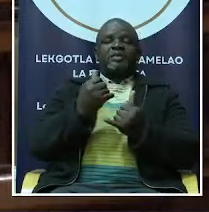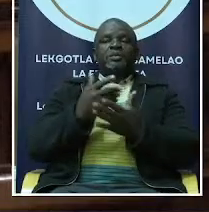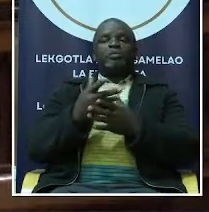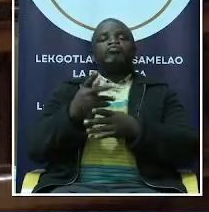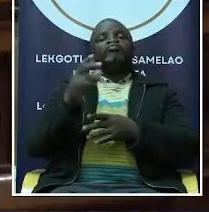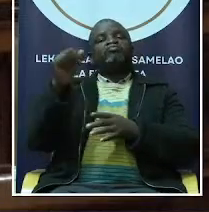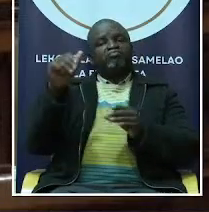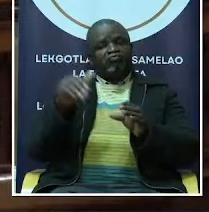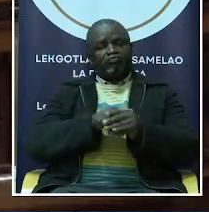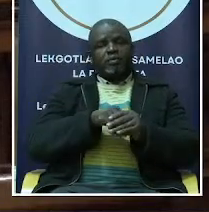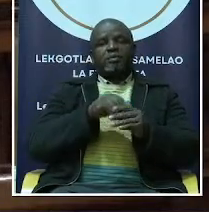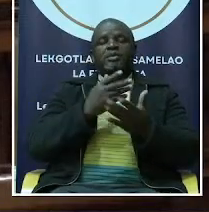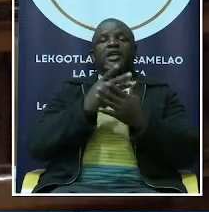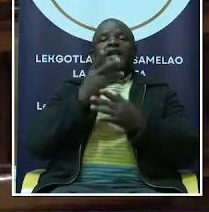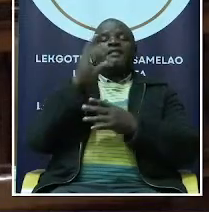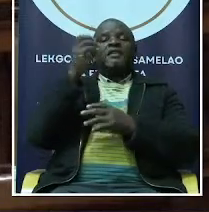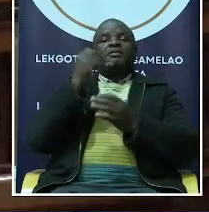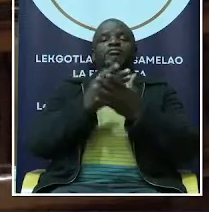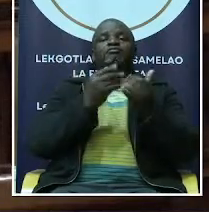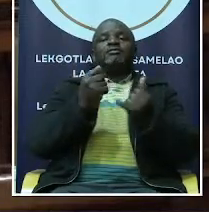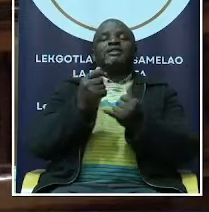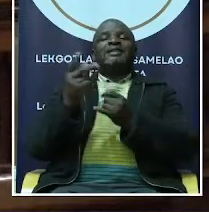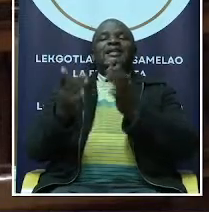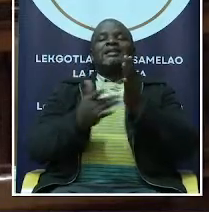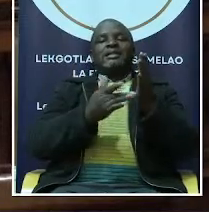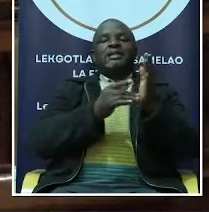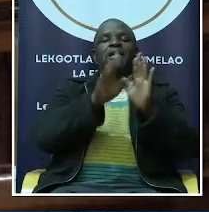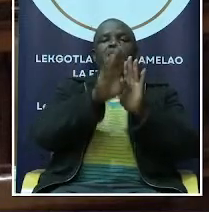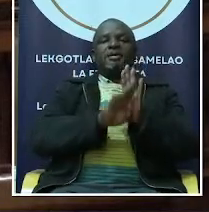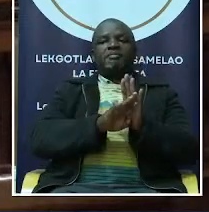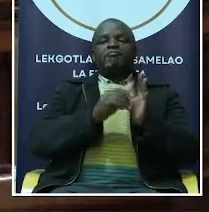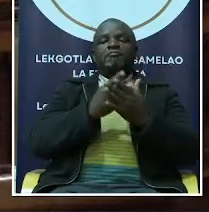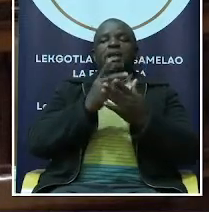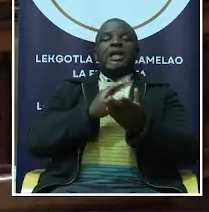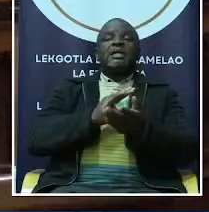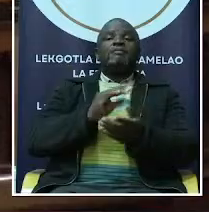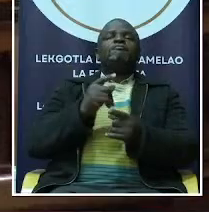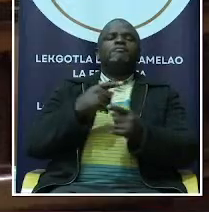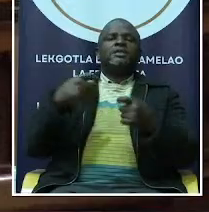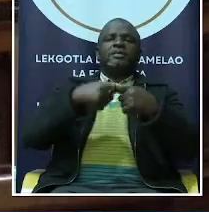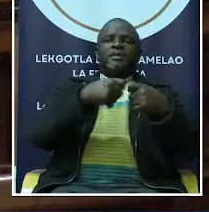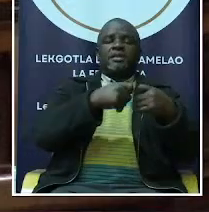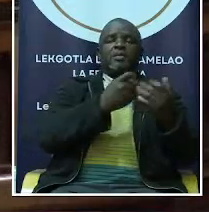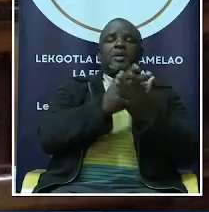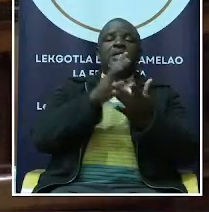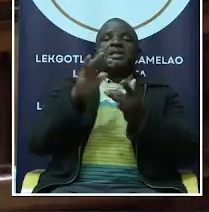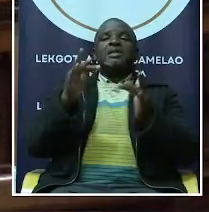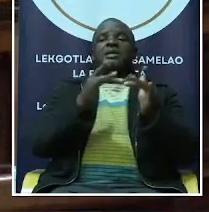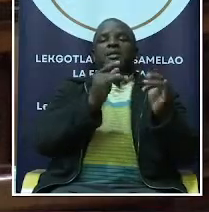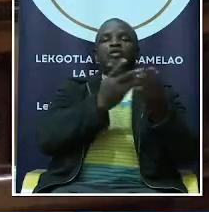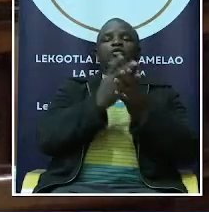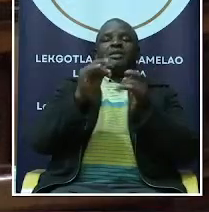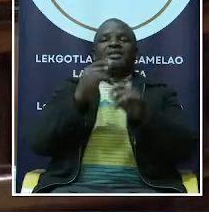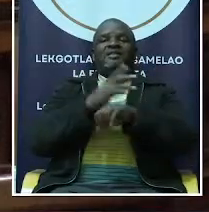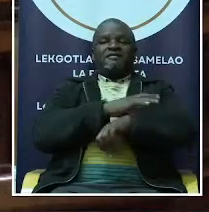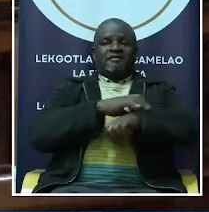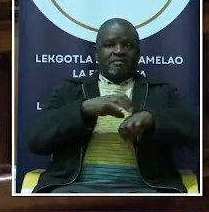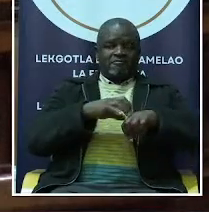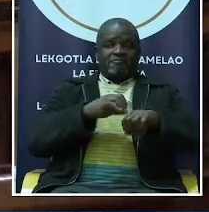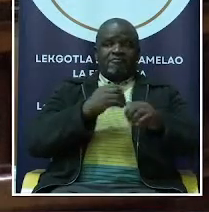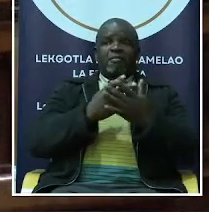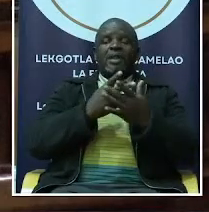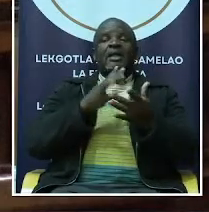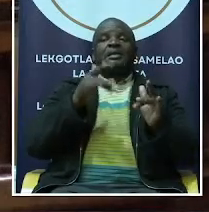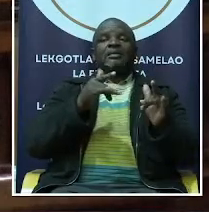Free State Digital Youth Empowerment Bill to subsidize internet connectivity in rural and urban areas. As per